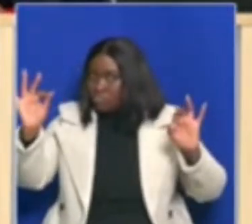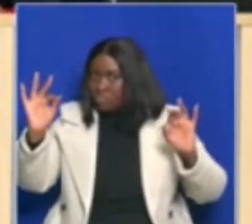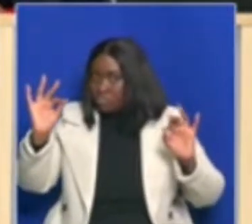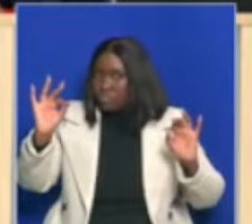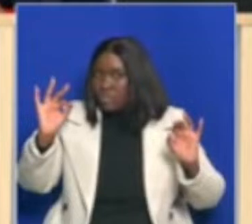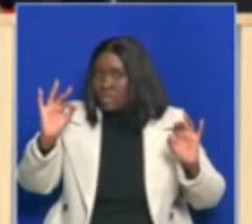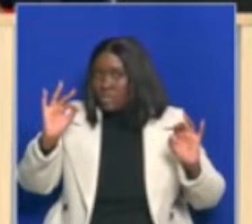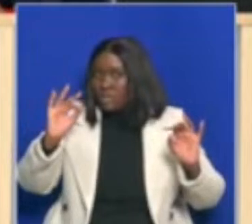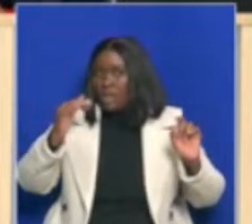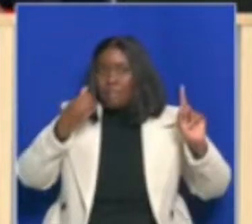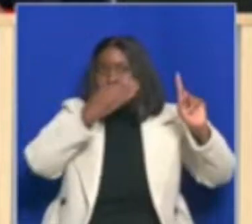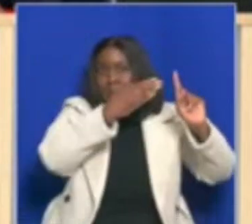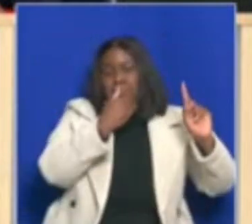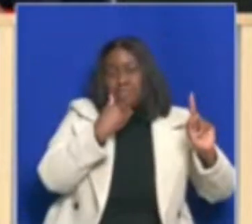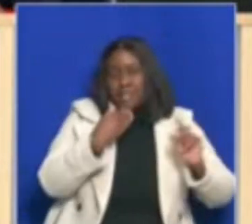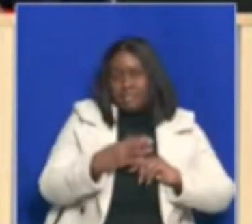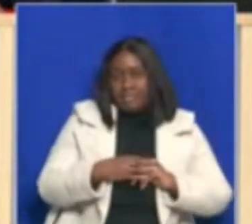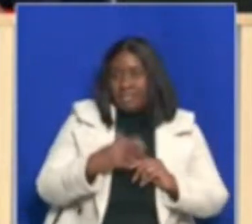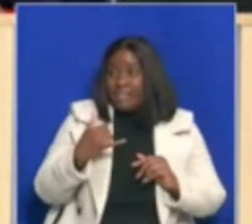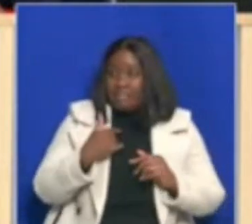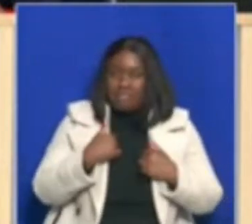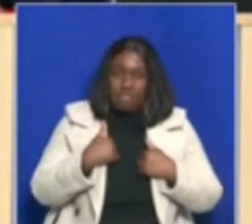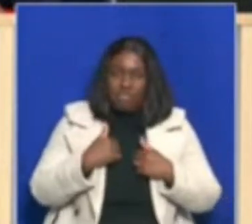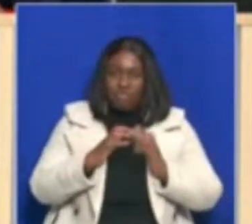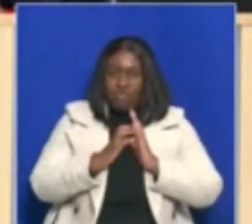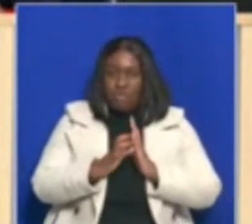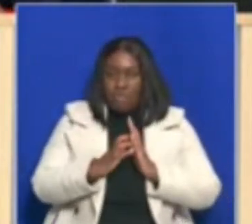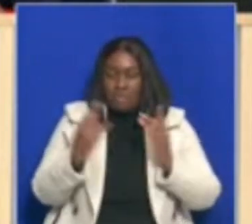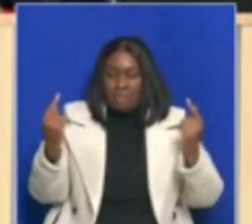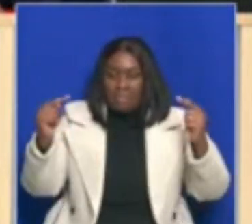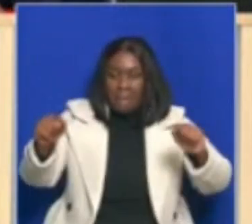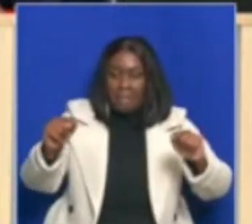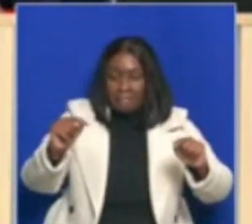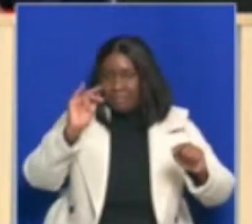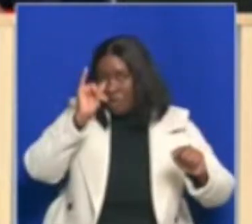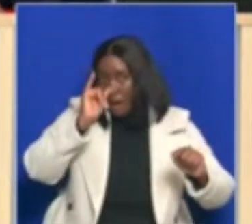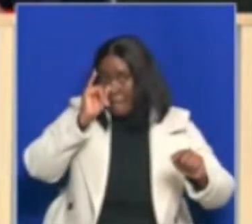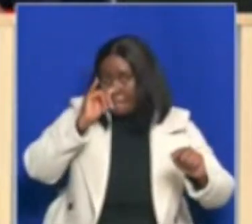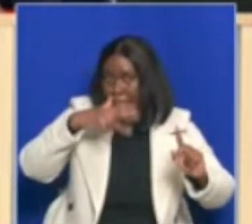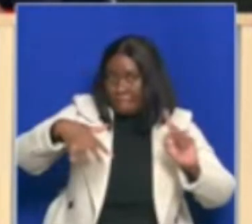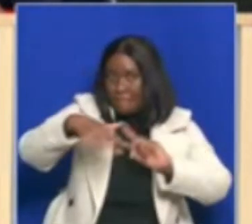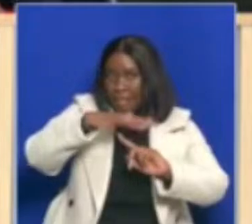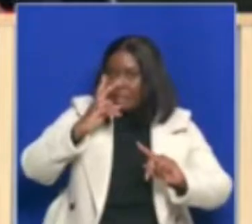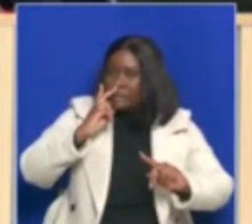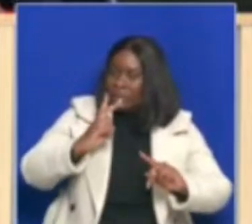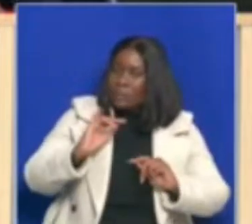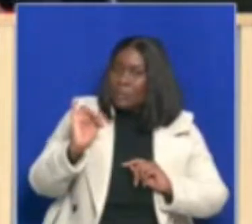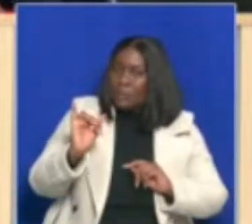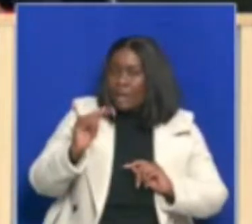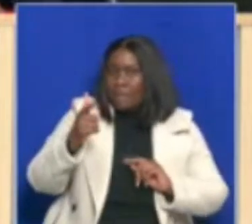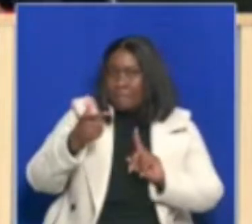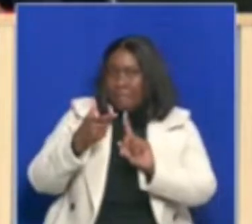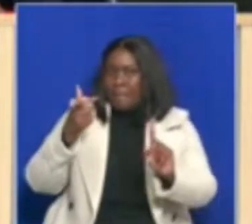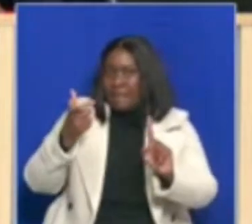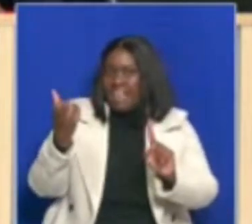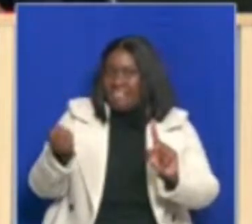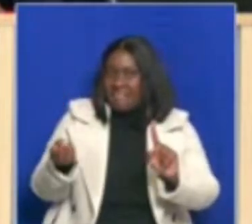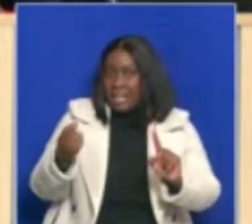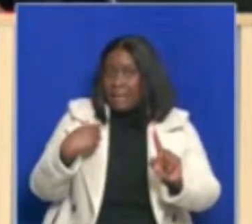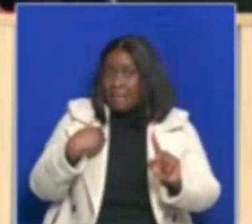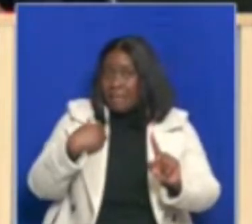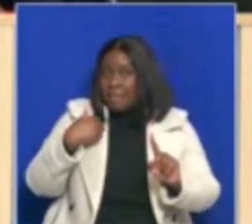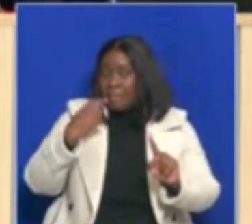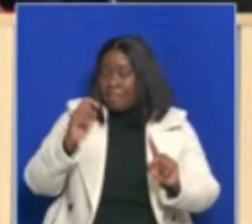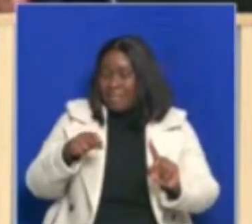if I'm at the scene where there's a shooting and I'm part of that scene, are you saying that every member on that scene